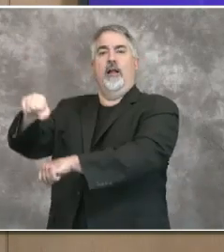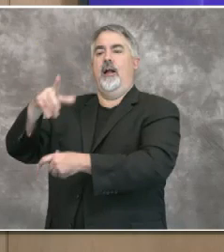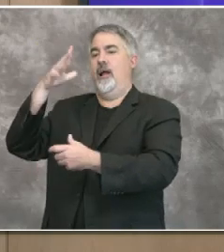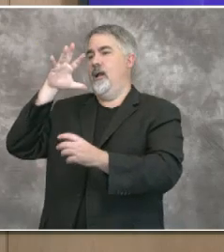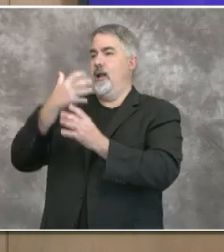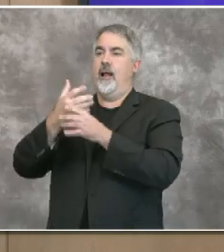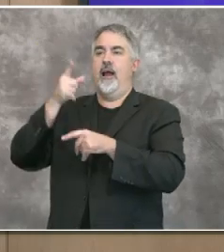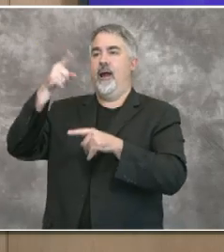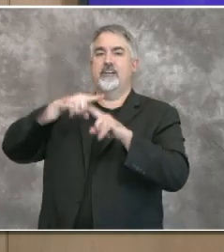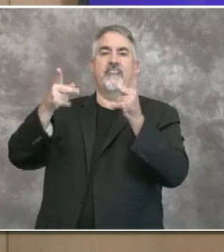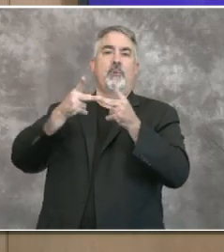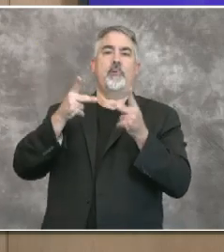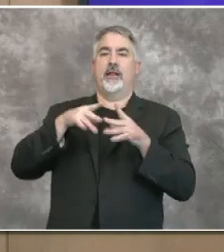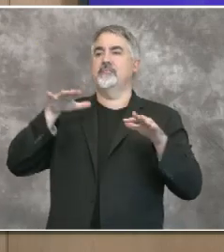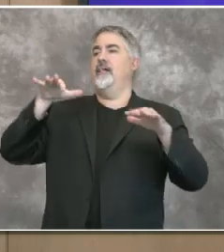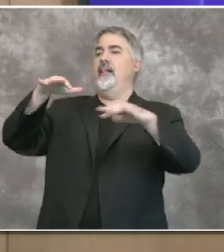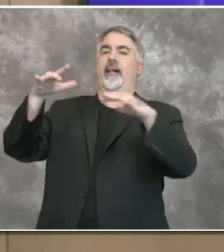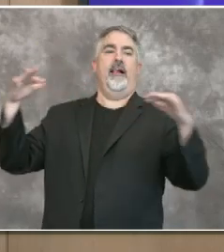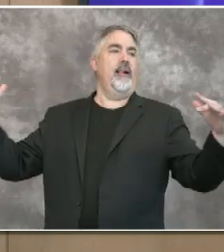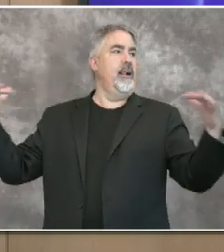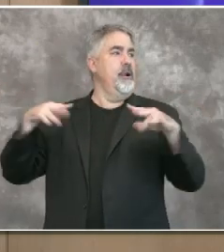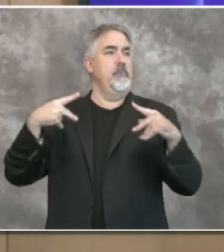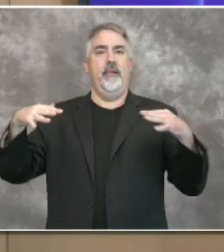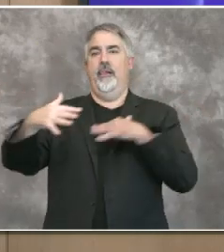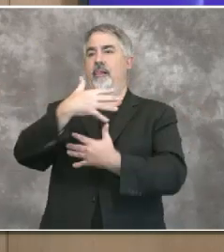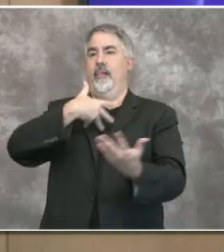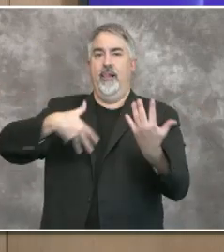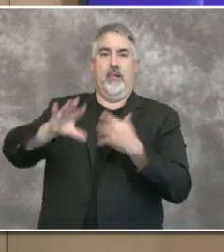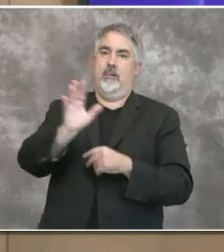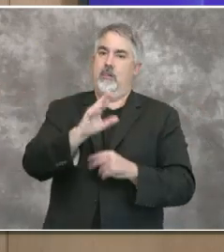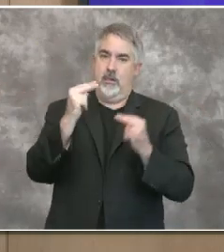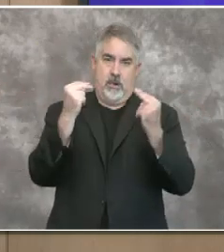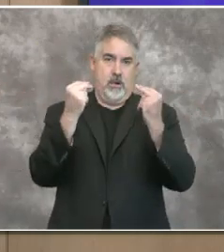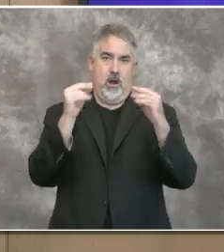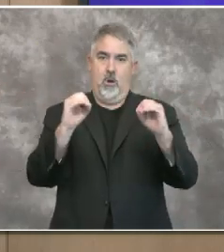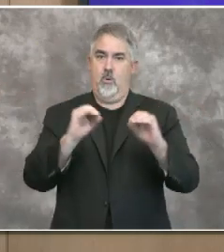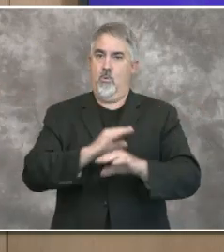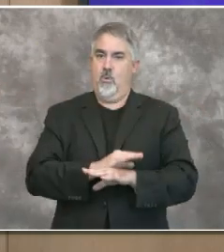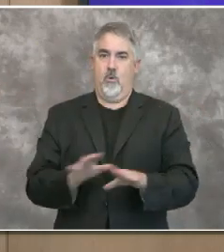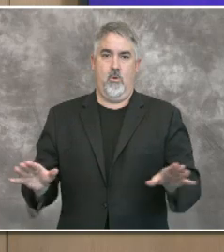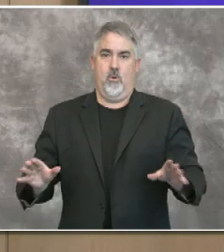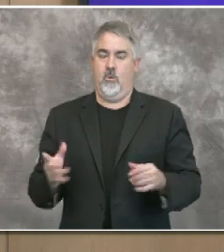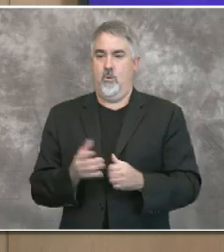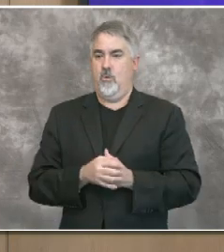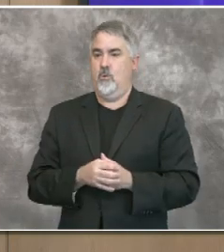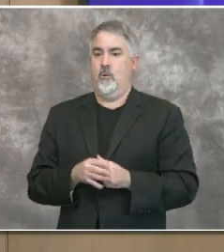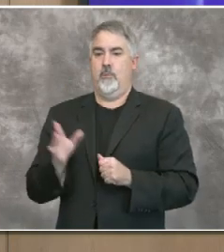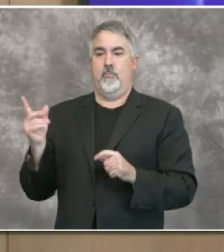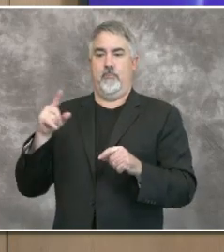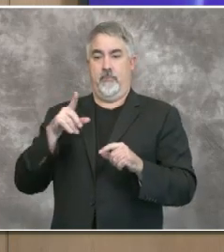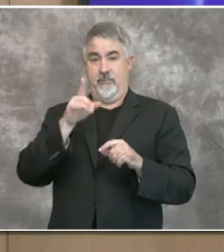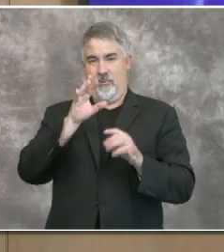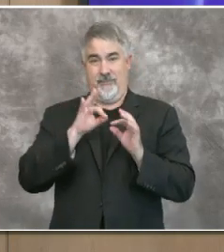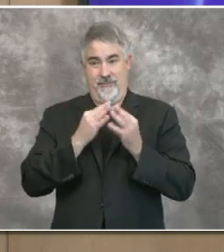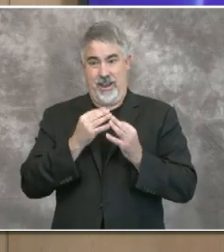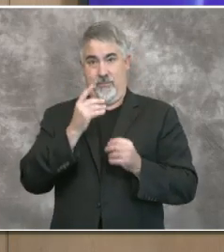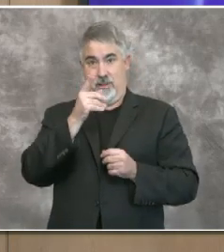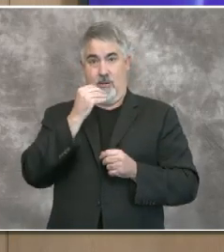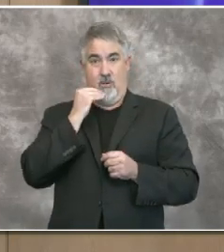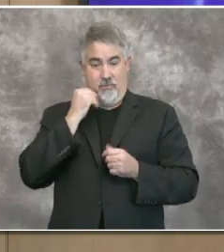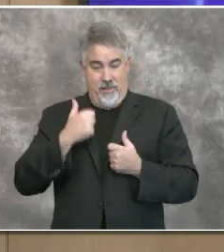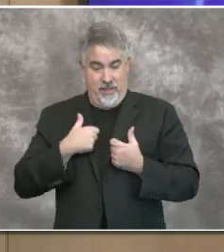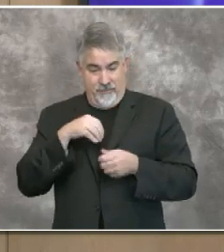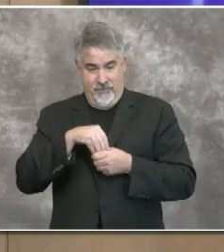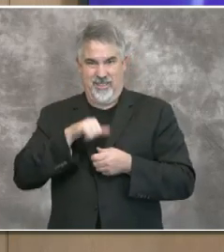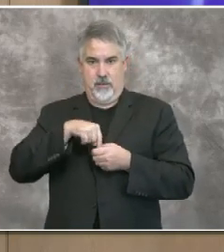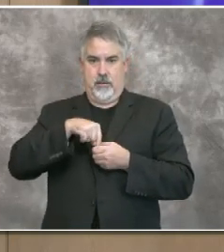household units together. So the folks that you live with every day, you get to enjoy them for one more day and maybe do some special